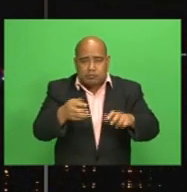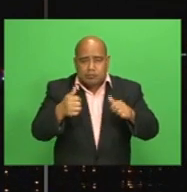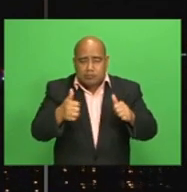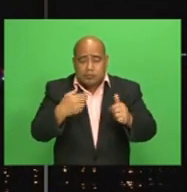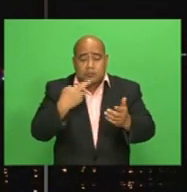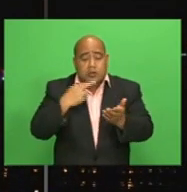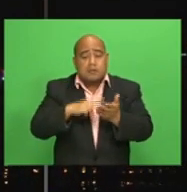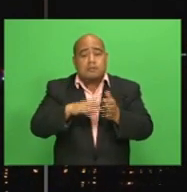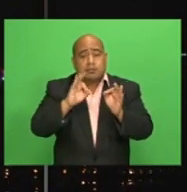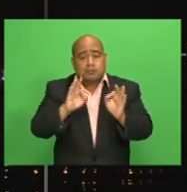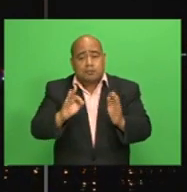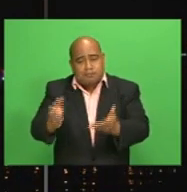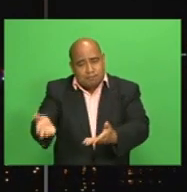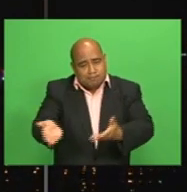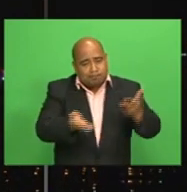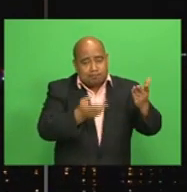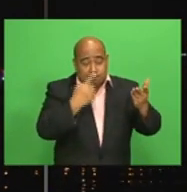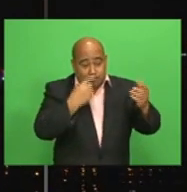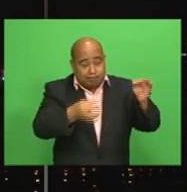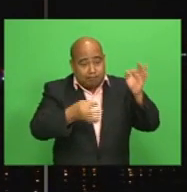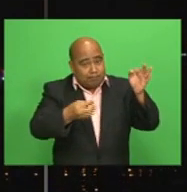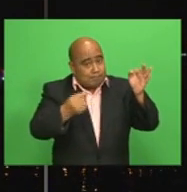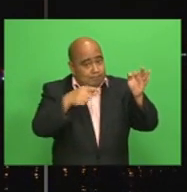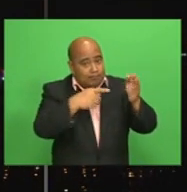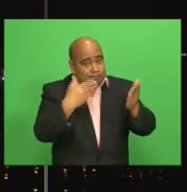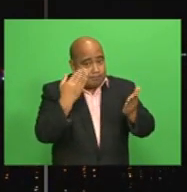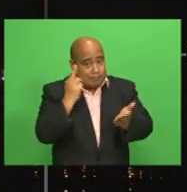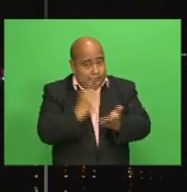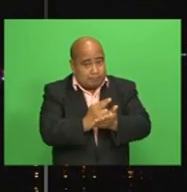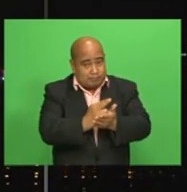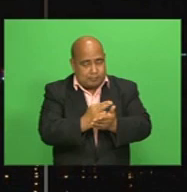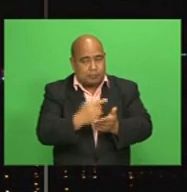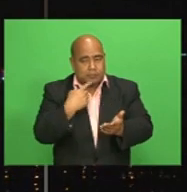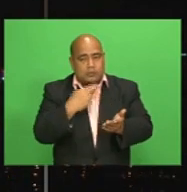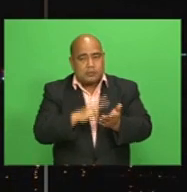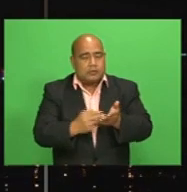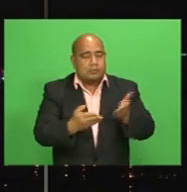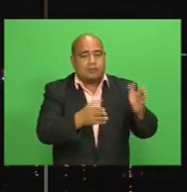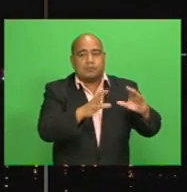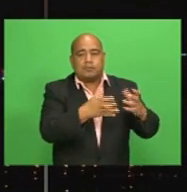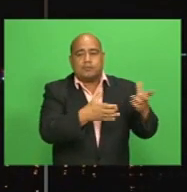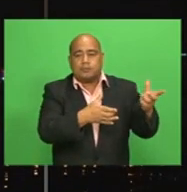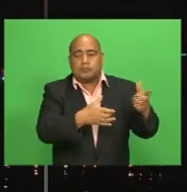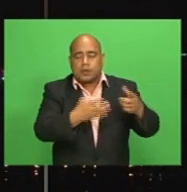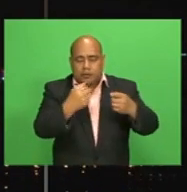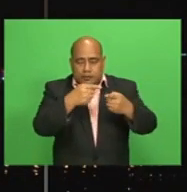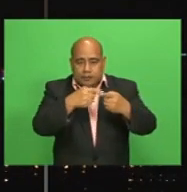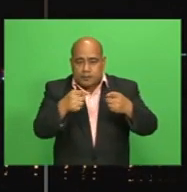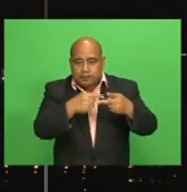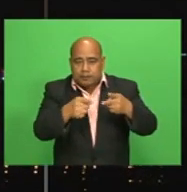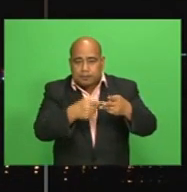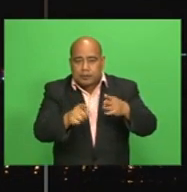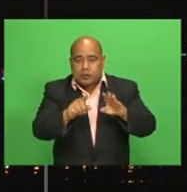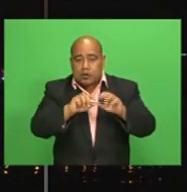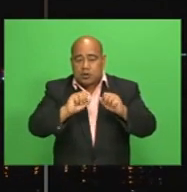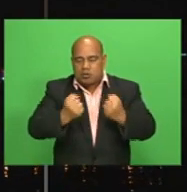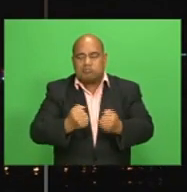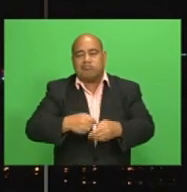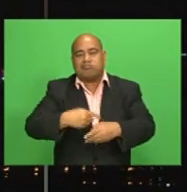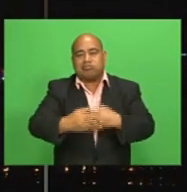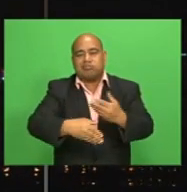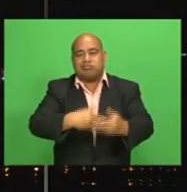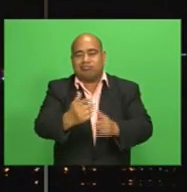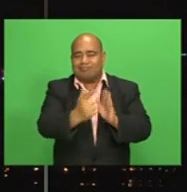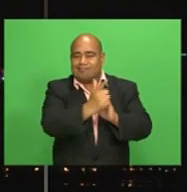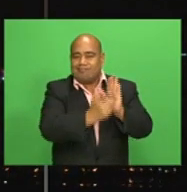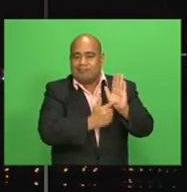and Audit Committee, Mahmood Khan, listing numerous incidents of alleged breaches by the USP Vice-Chancellor. Lena Rees